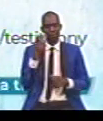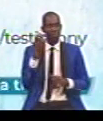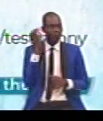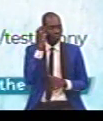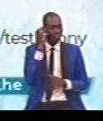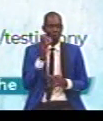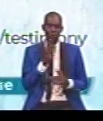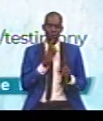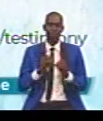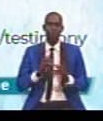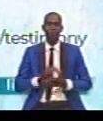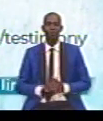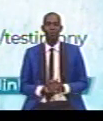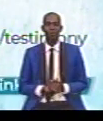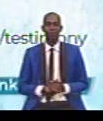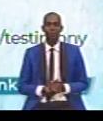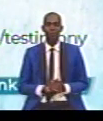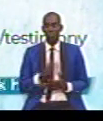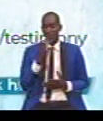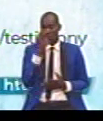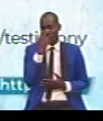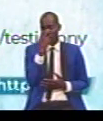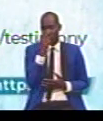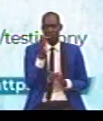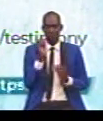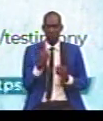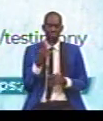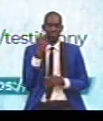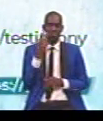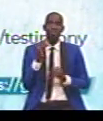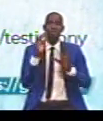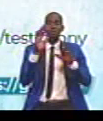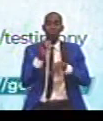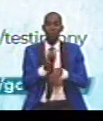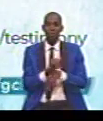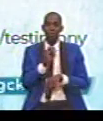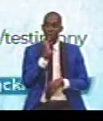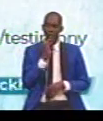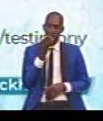Waiting for you. Miracle is there. No doubt about that.